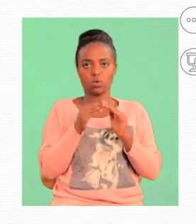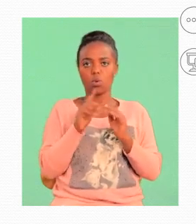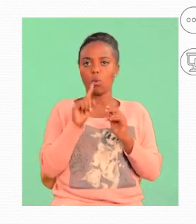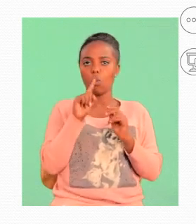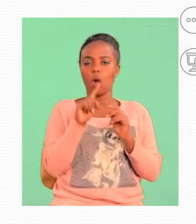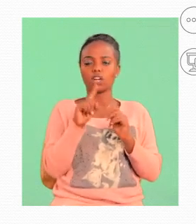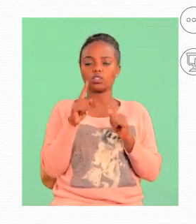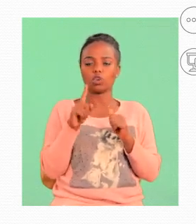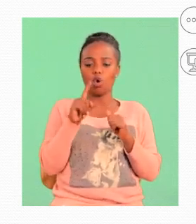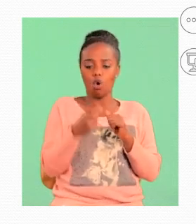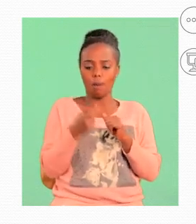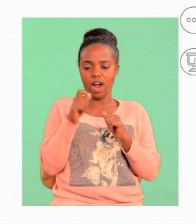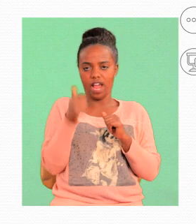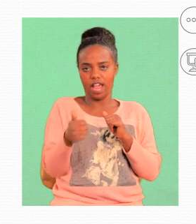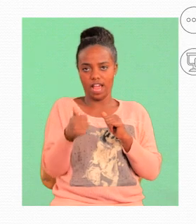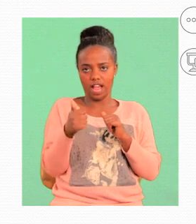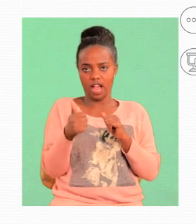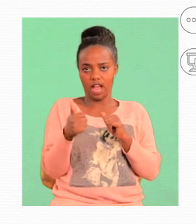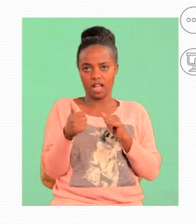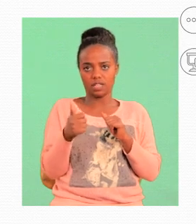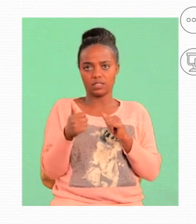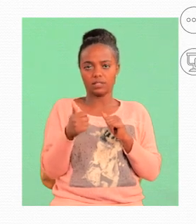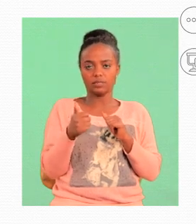1, A,